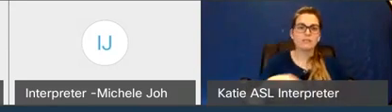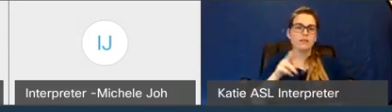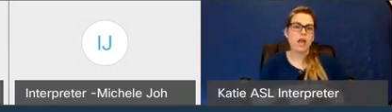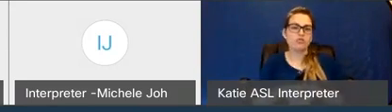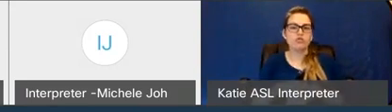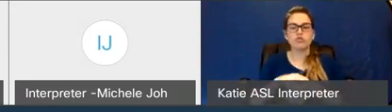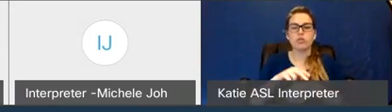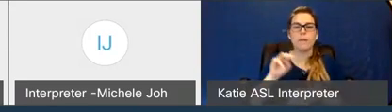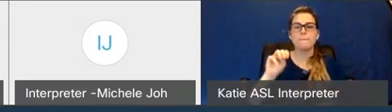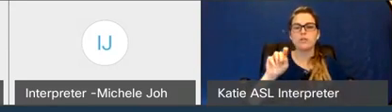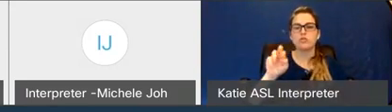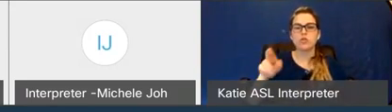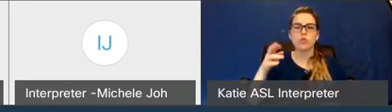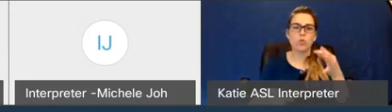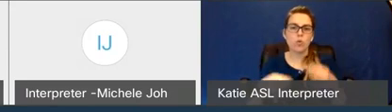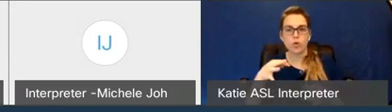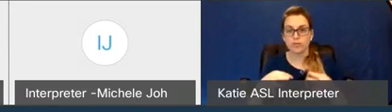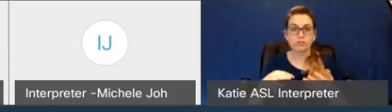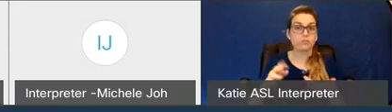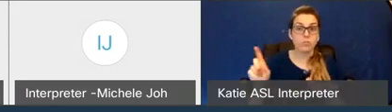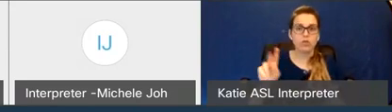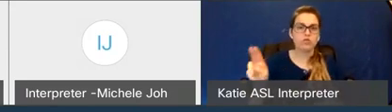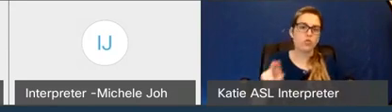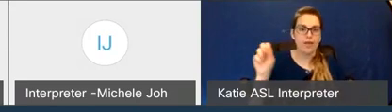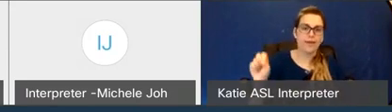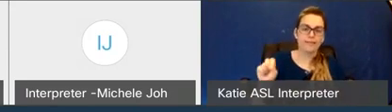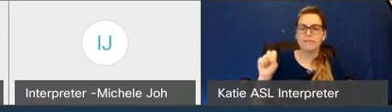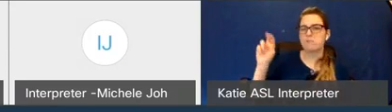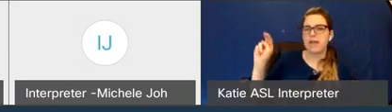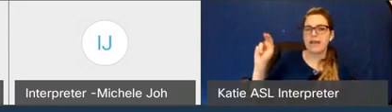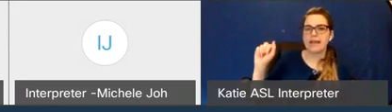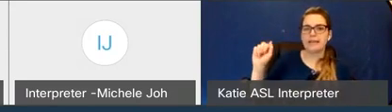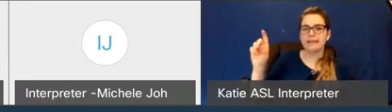eight national mentor courts in the United States by the NADCP.